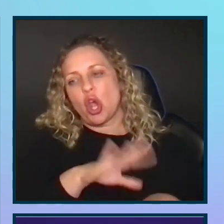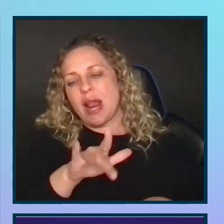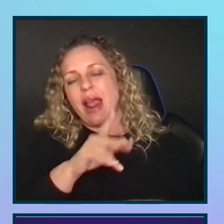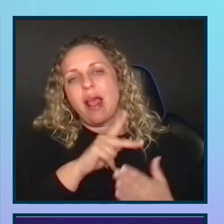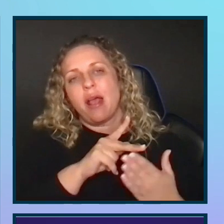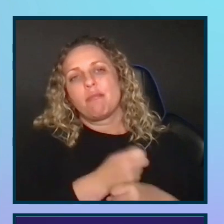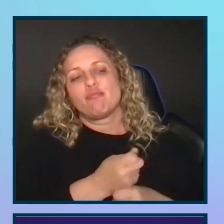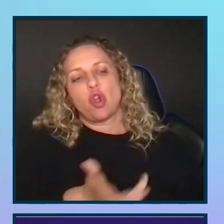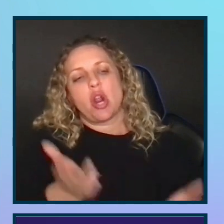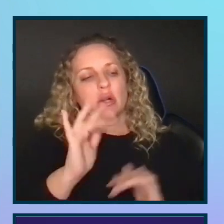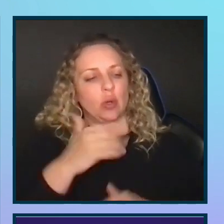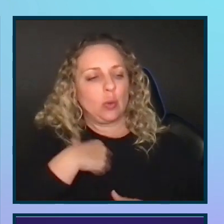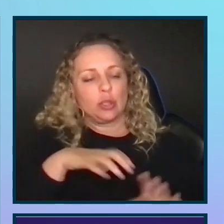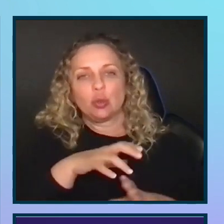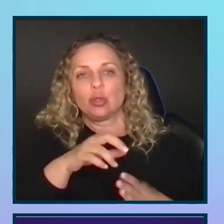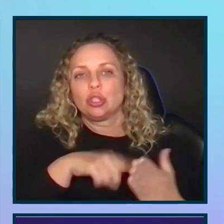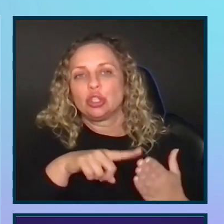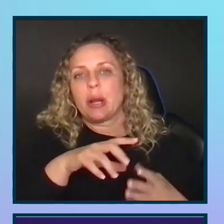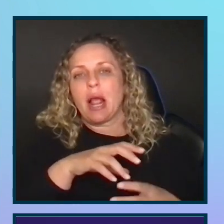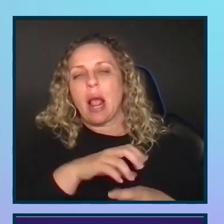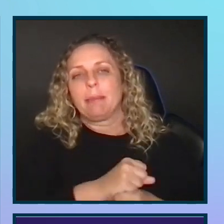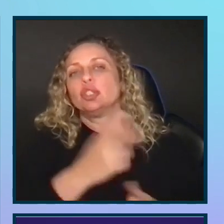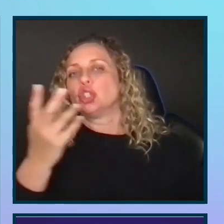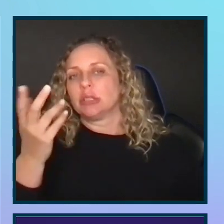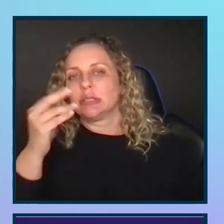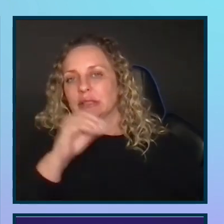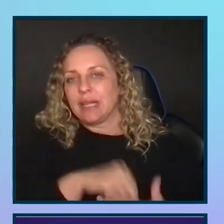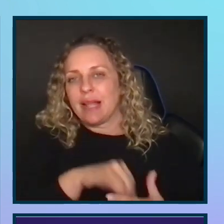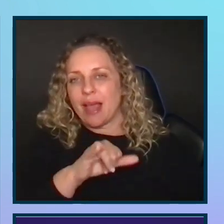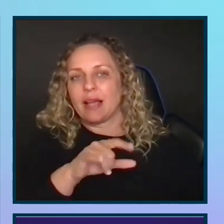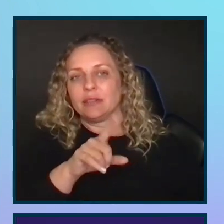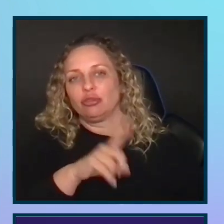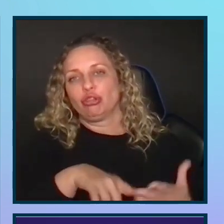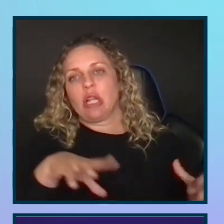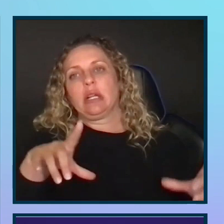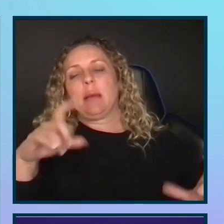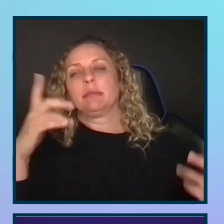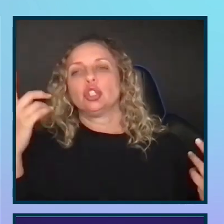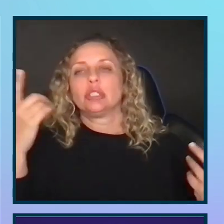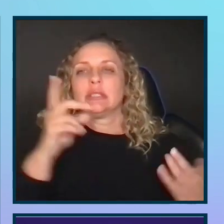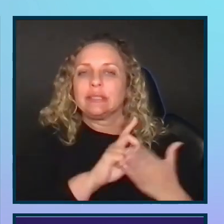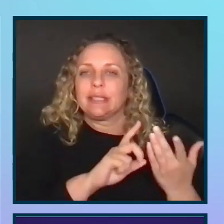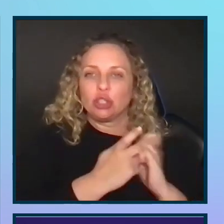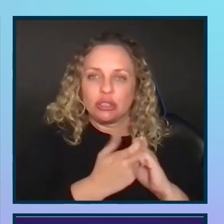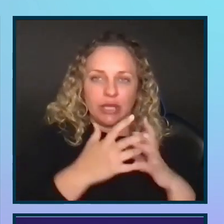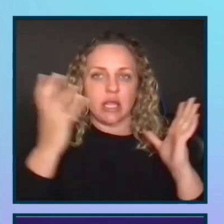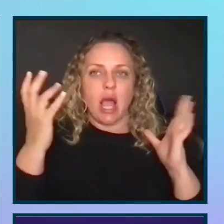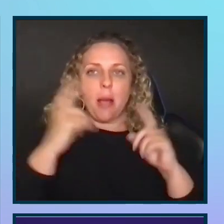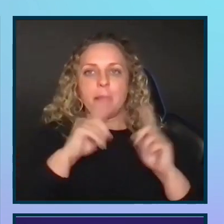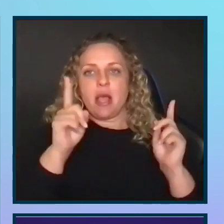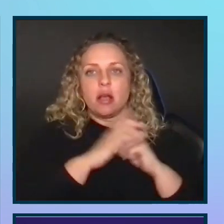product, we were doing check capture. And in the check capture, the design changed a lot. But